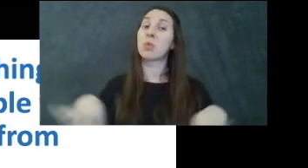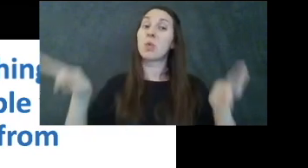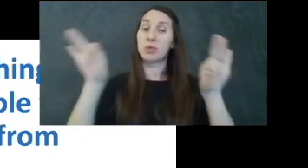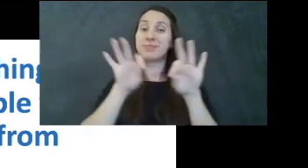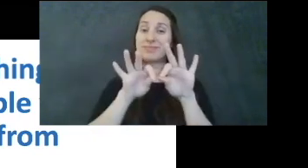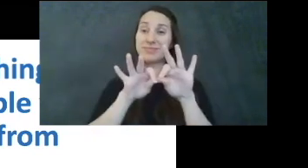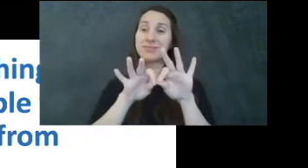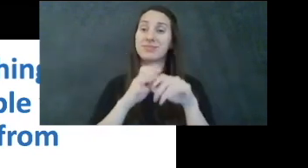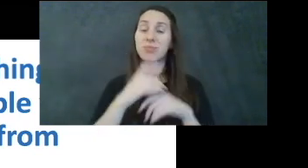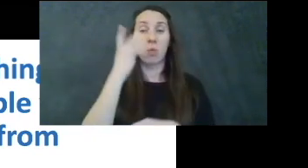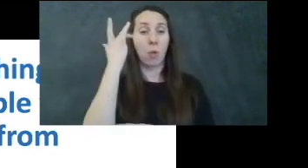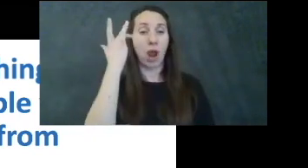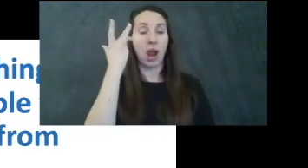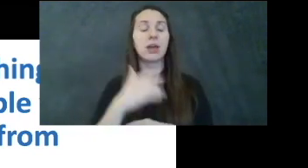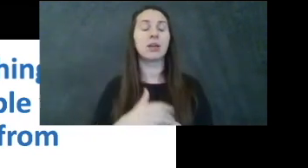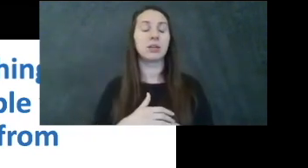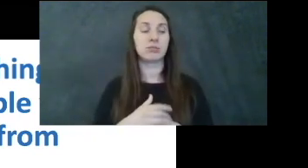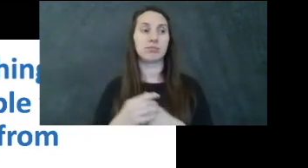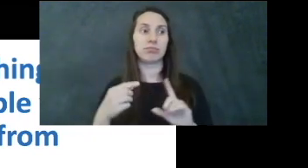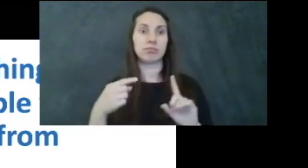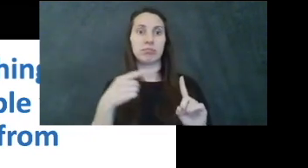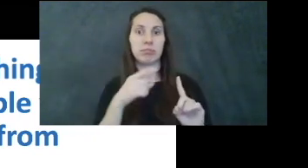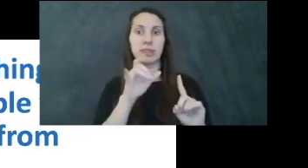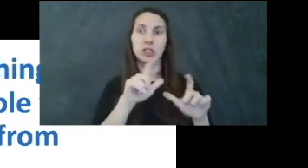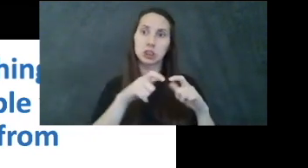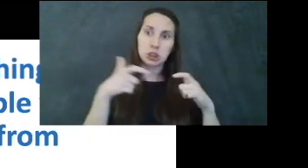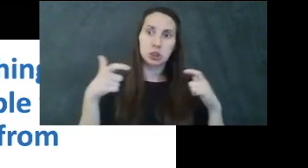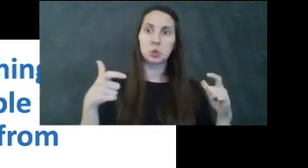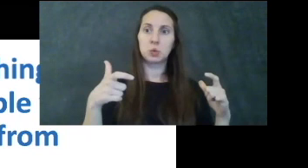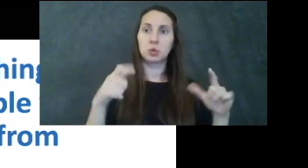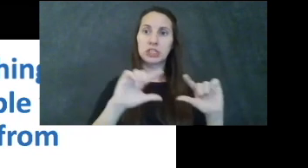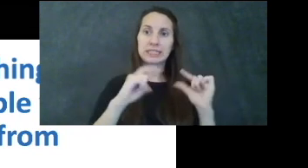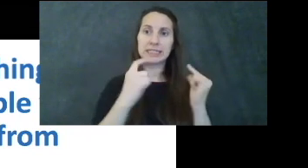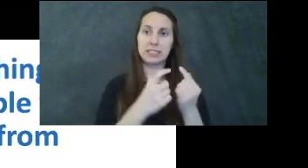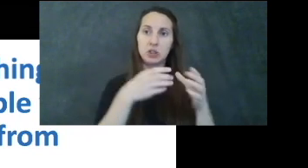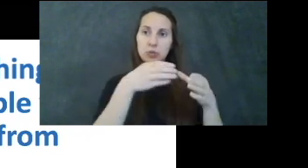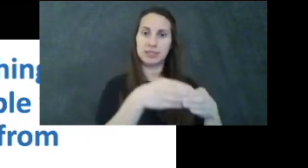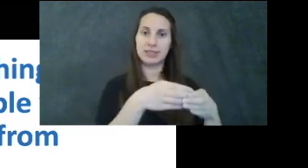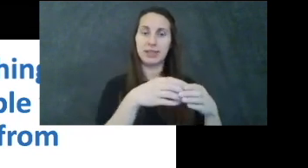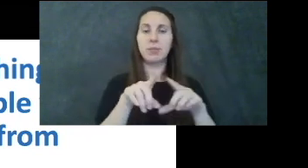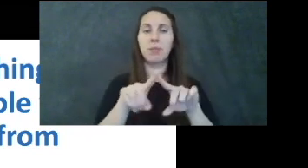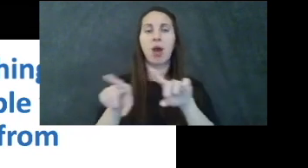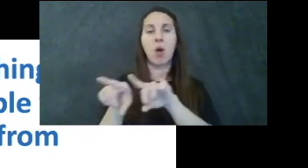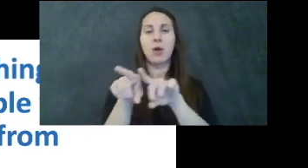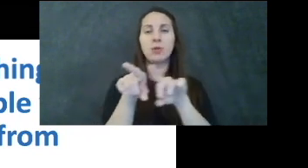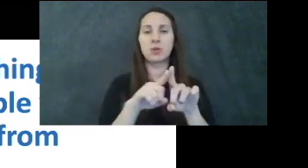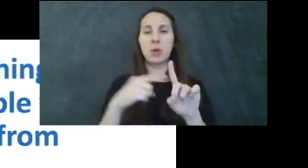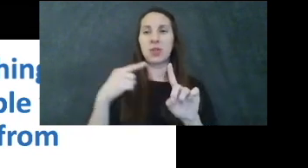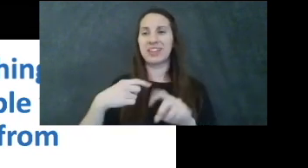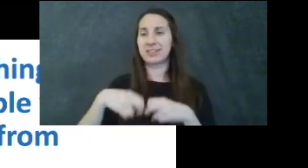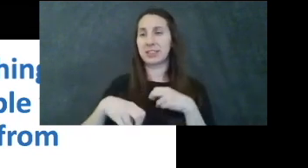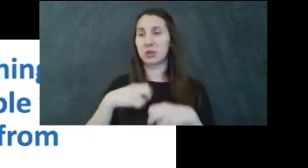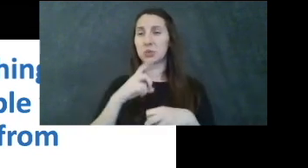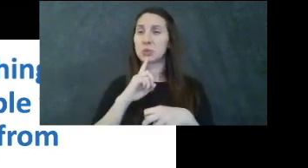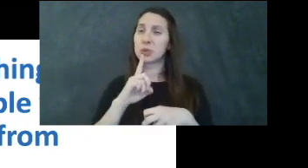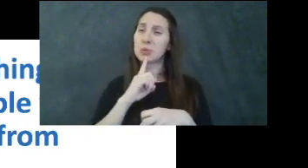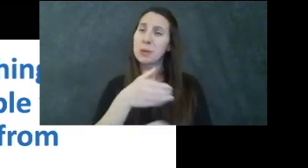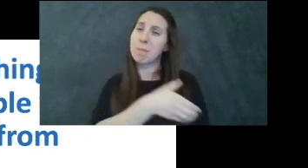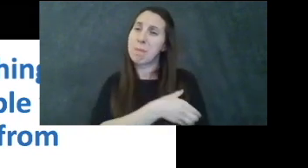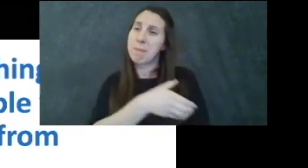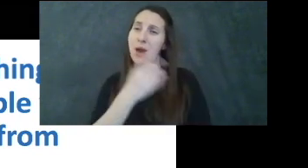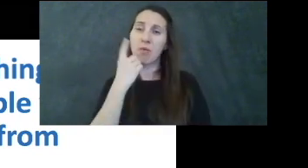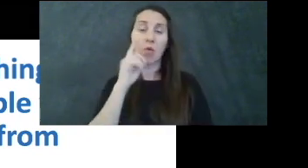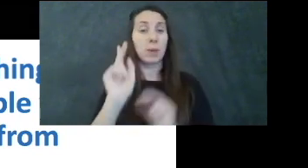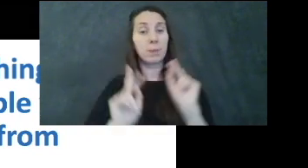because not only is this a huge constituency, but these issues are very, very powerful for people